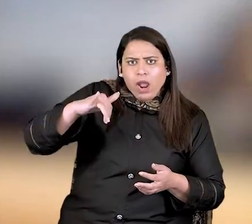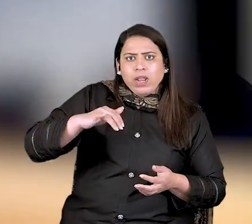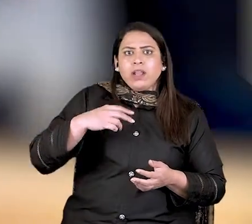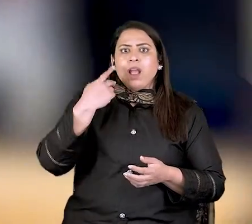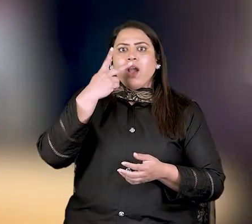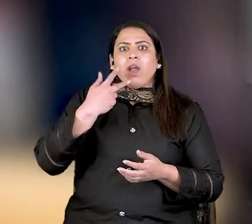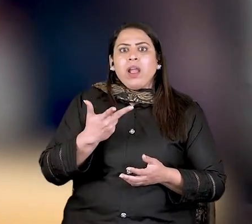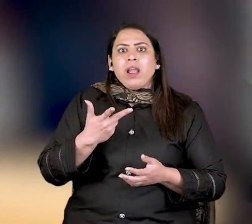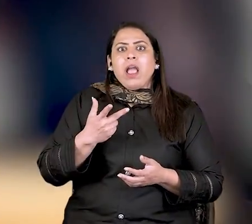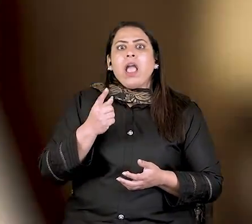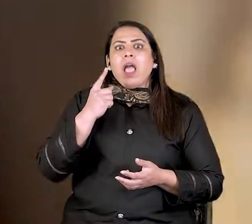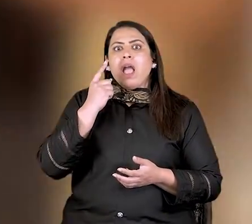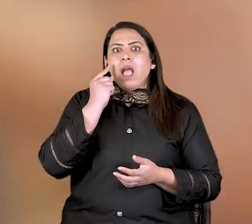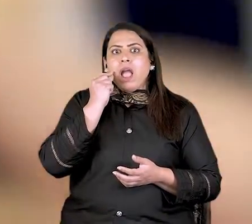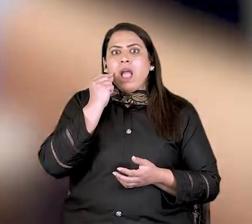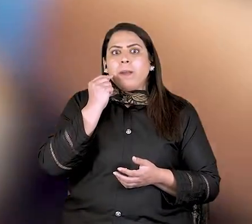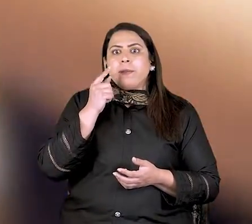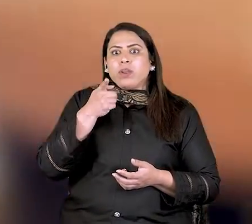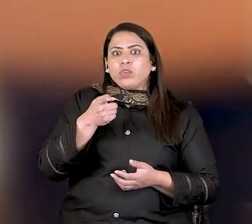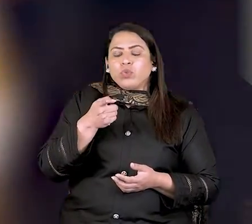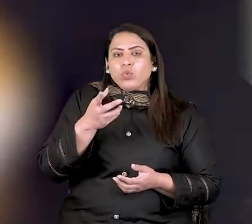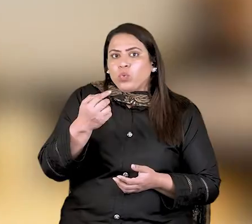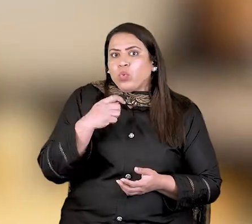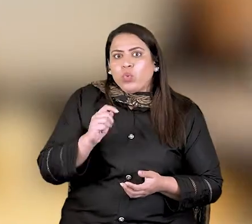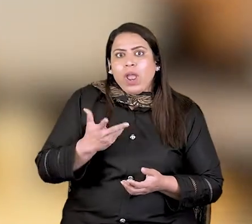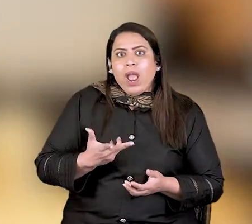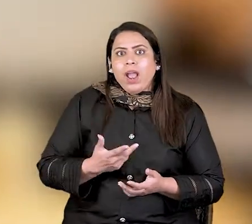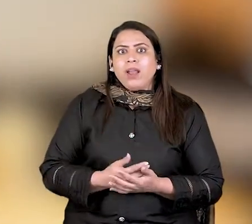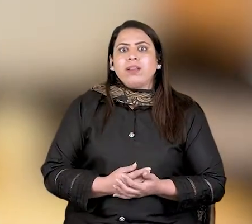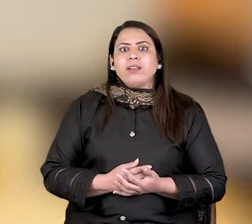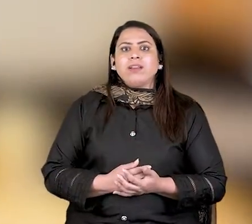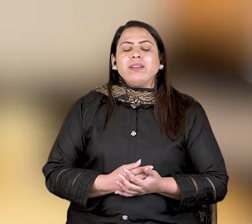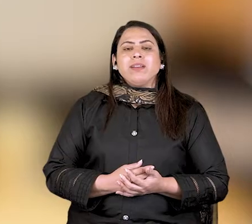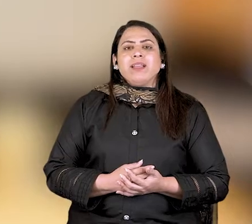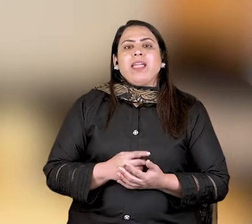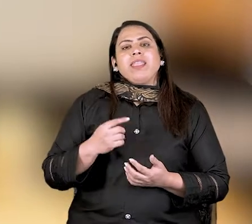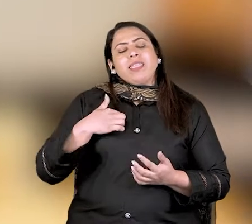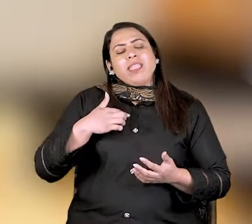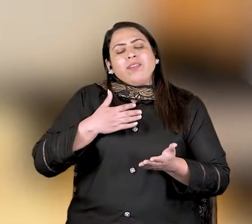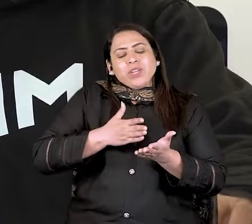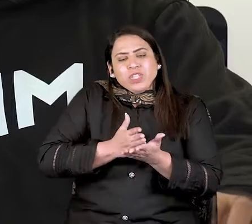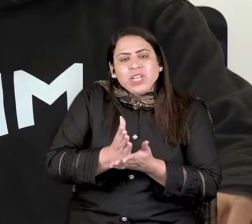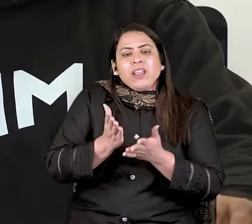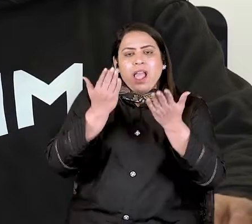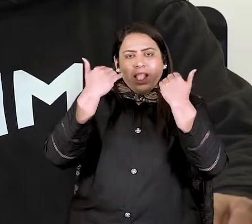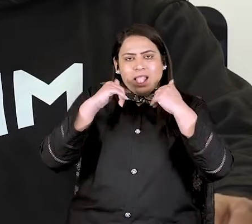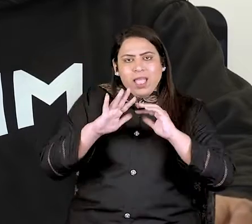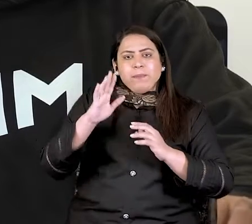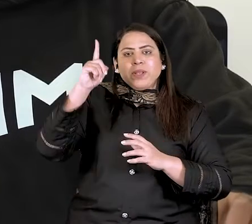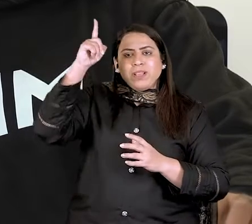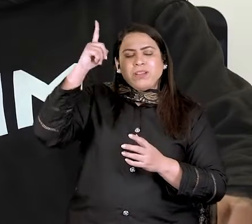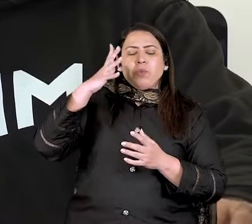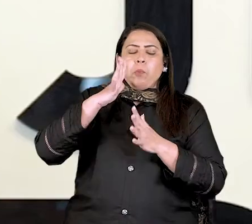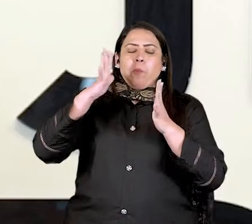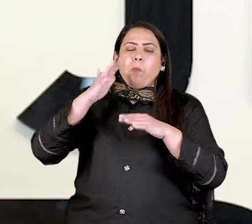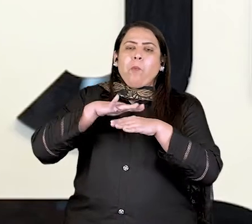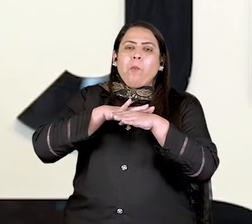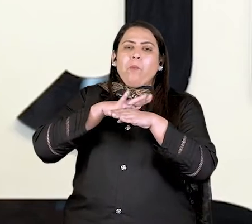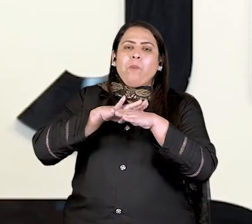morning, remember, every time, next morning there would be a guy who walks in who is meant to do that